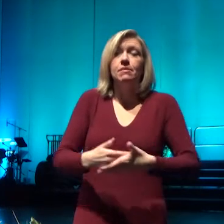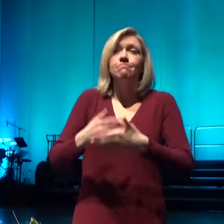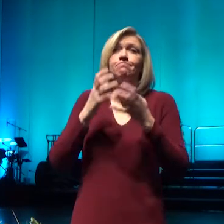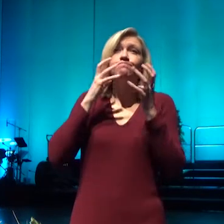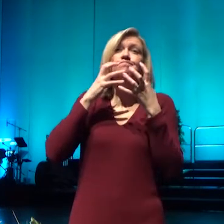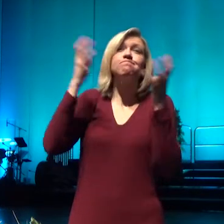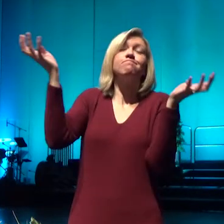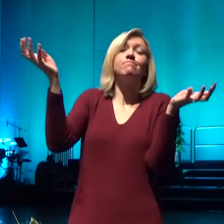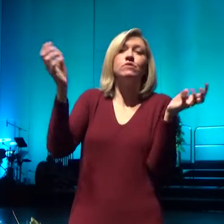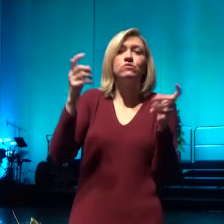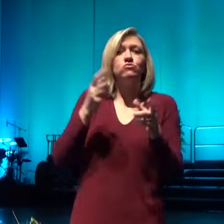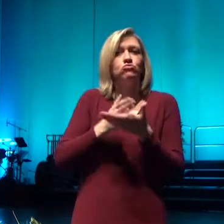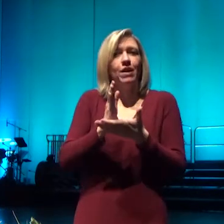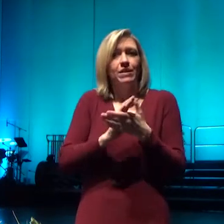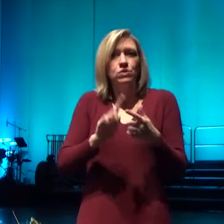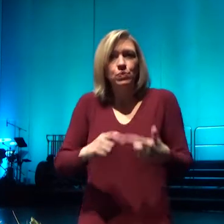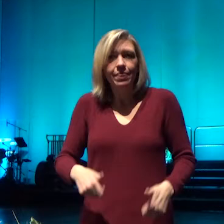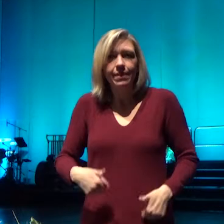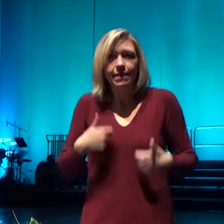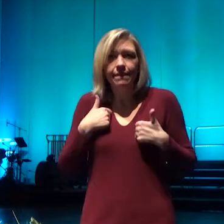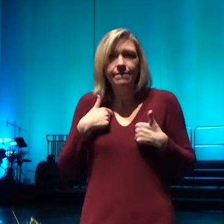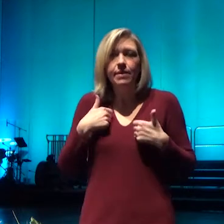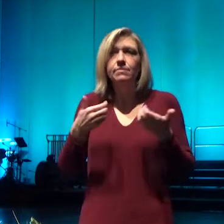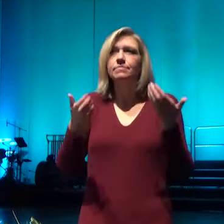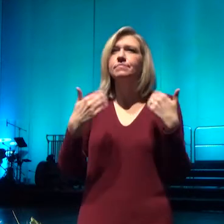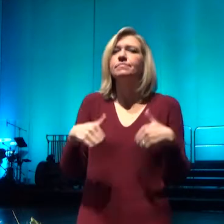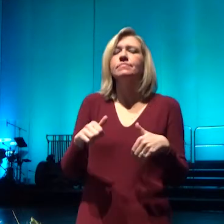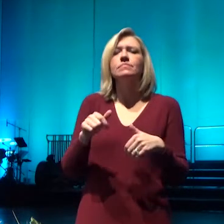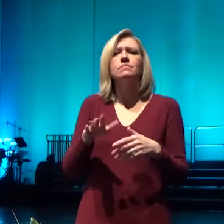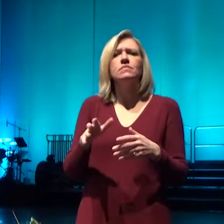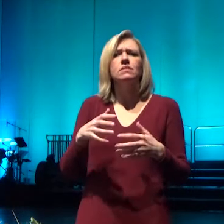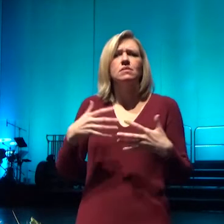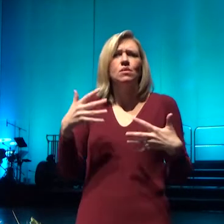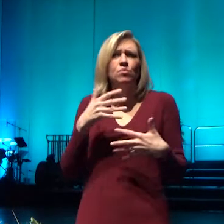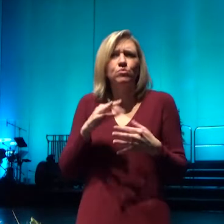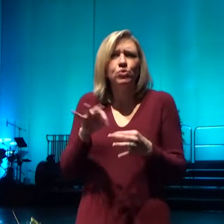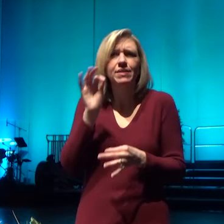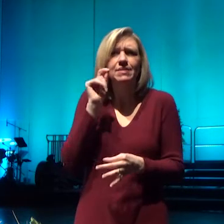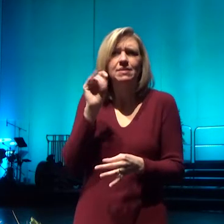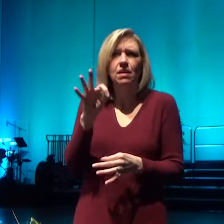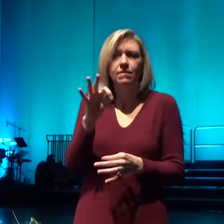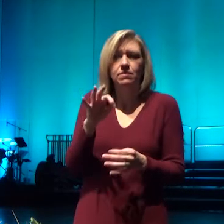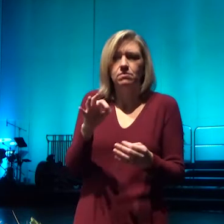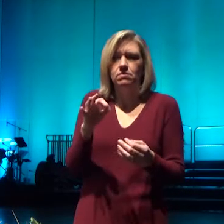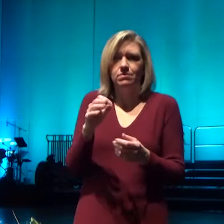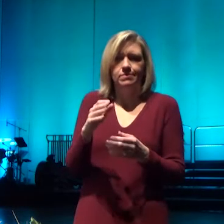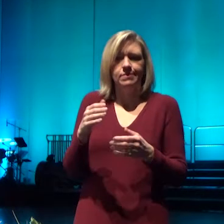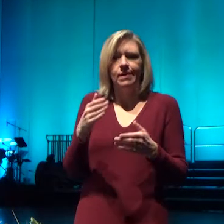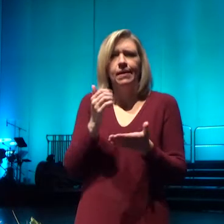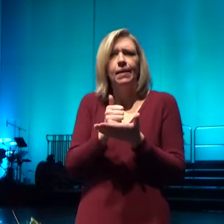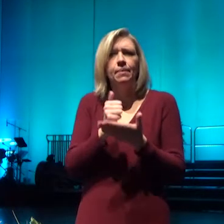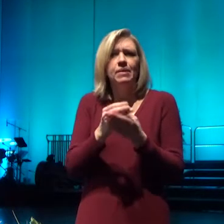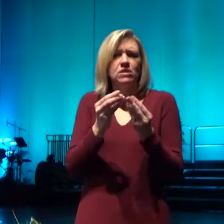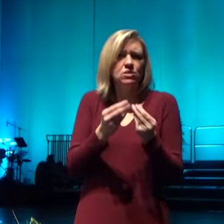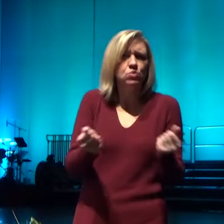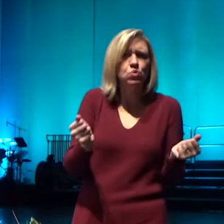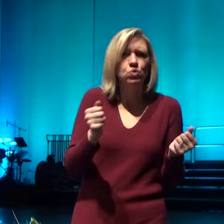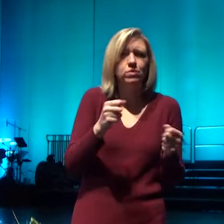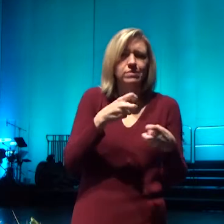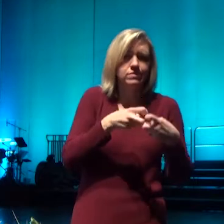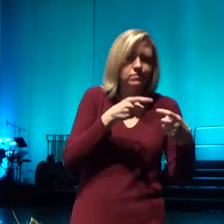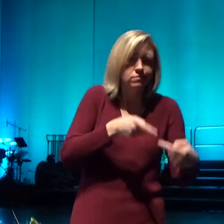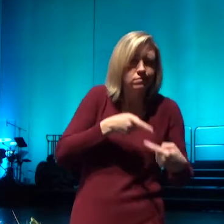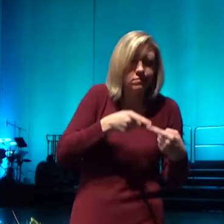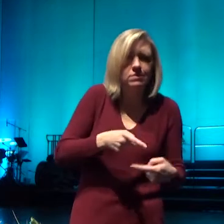to live. It is the brooding presence of the eternal Spirit making crooked paths straight, rough places smooth,